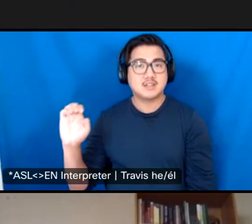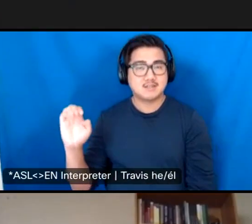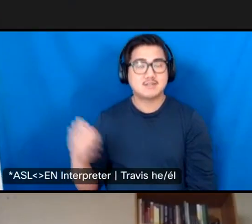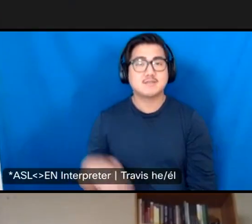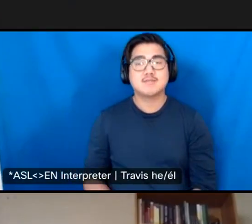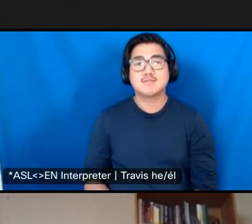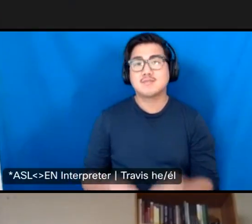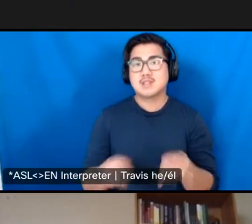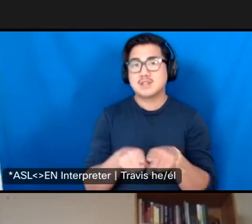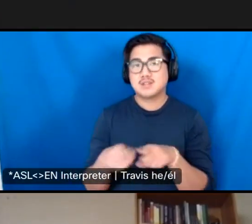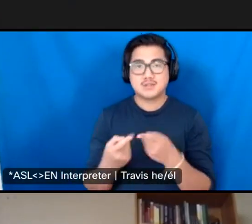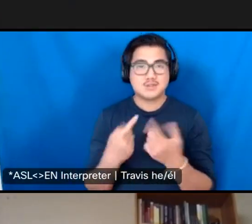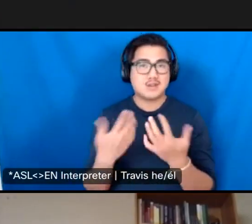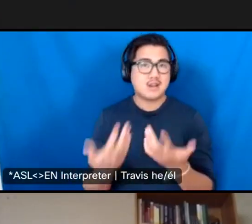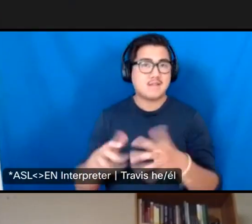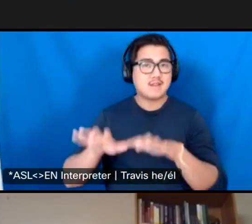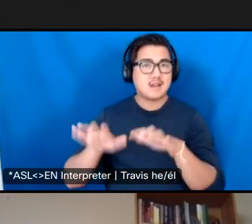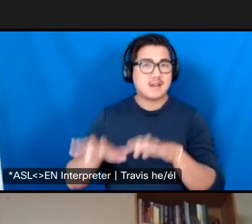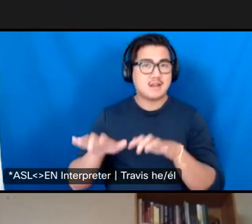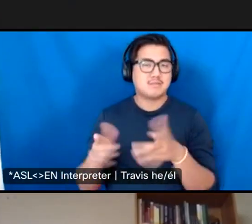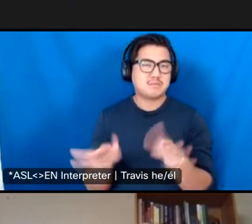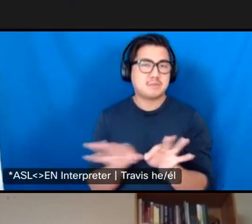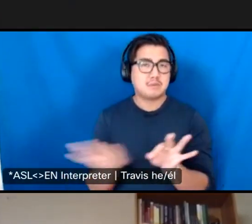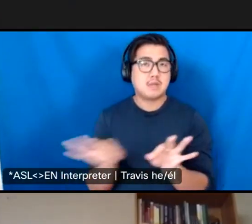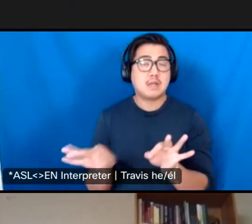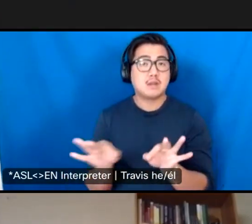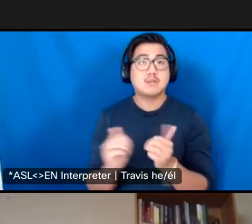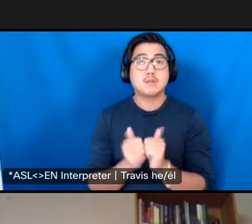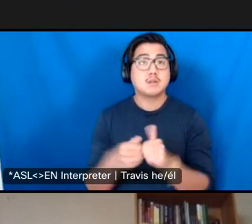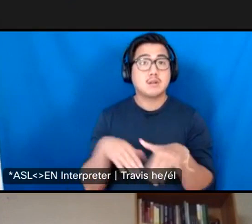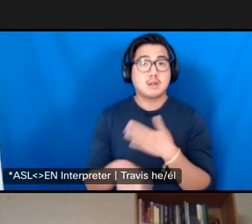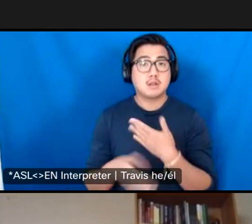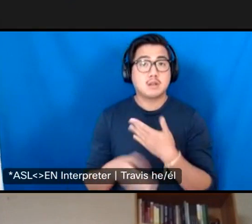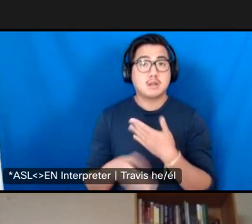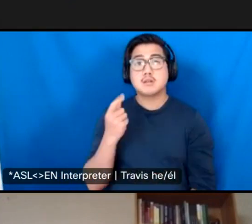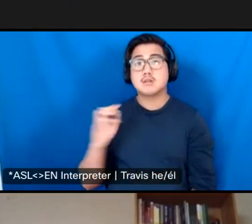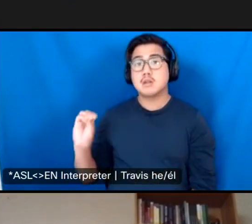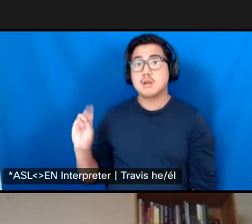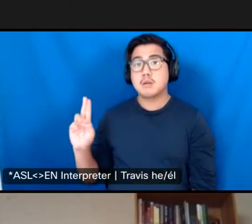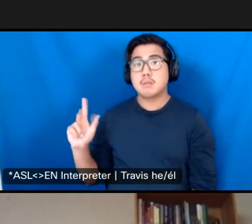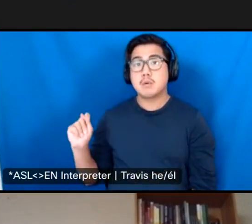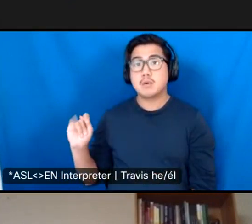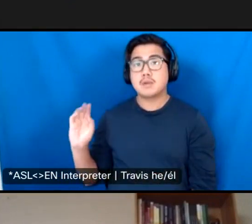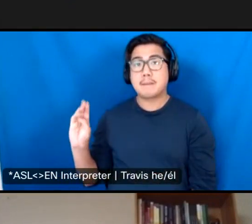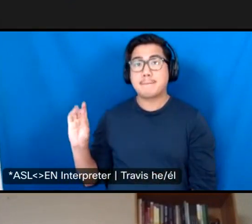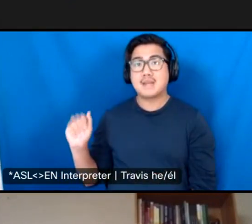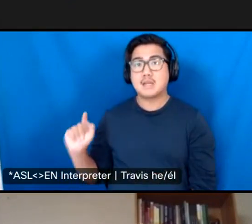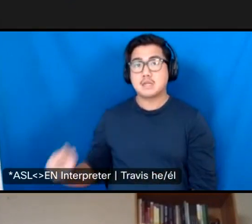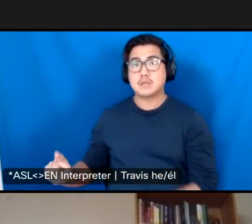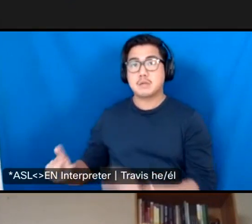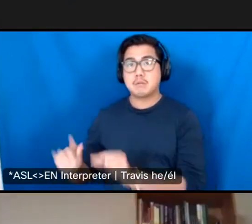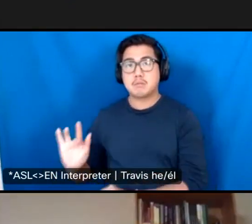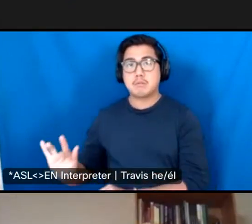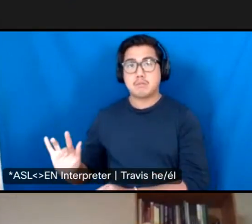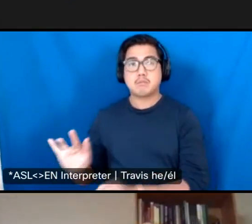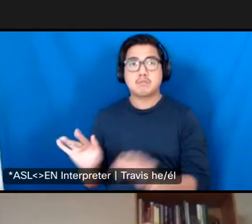also have live captioning available that can be accessed by clicking on the multimedia viewer box on the right of your screen. Now